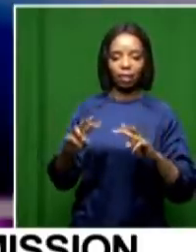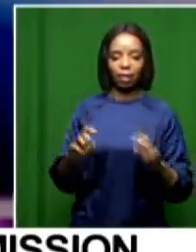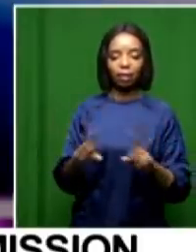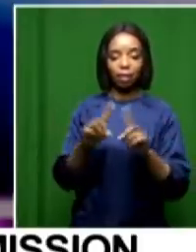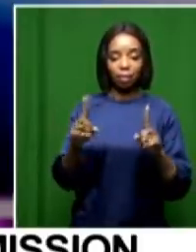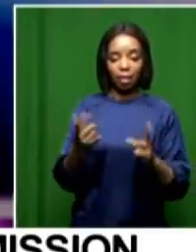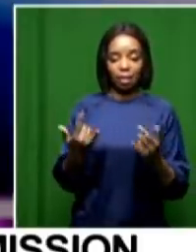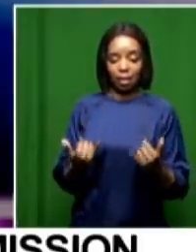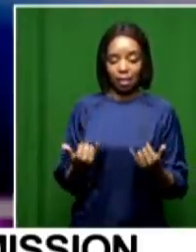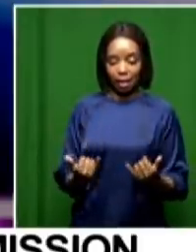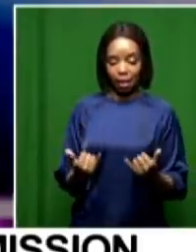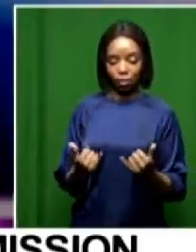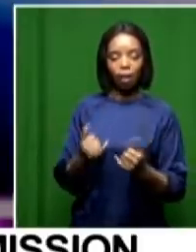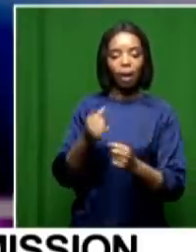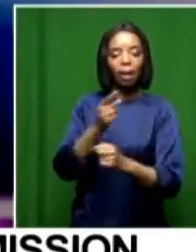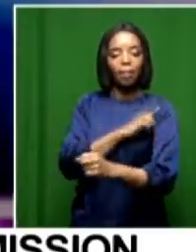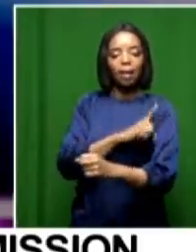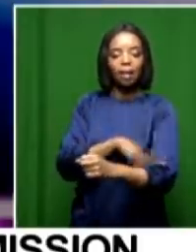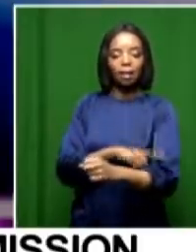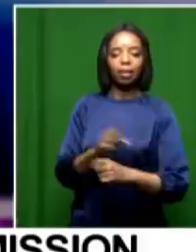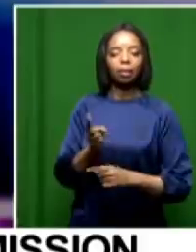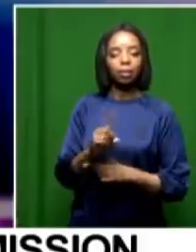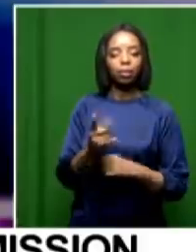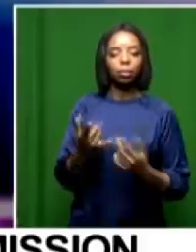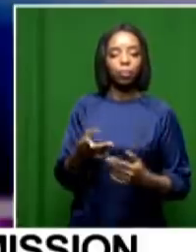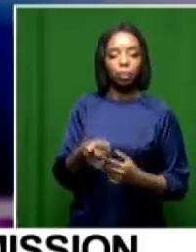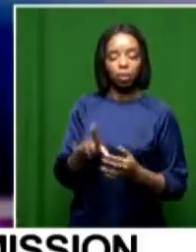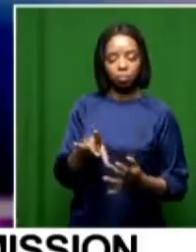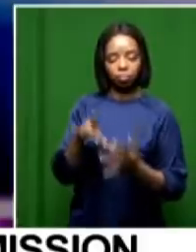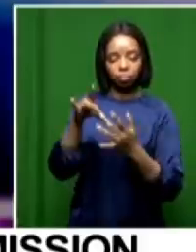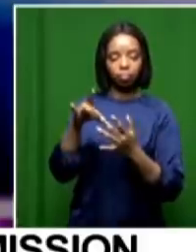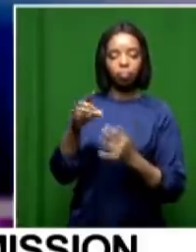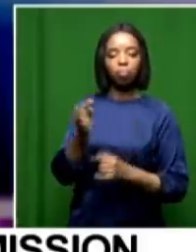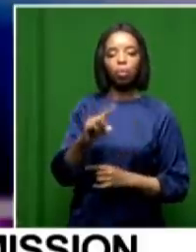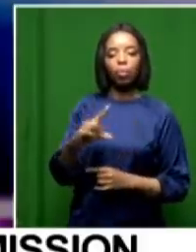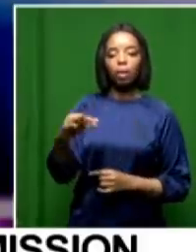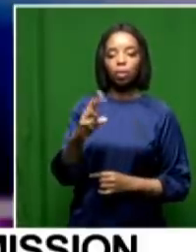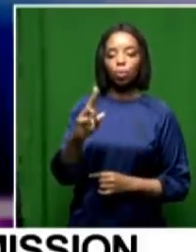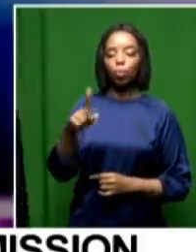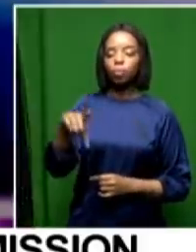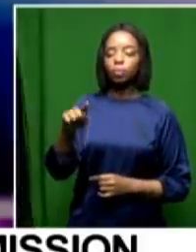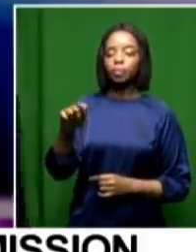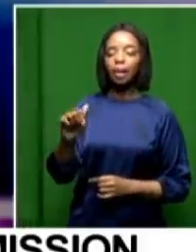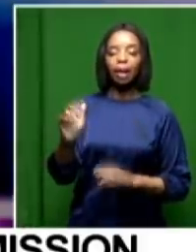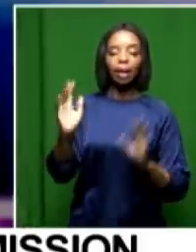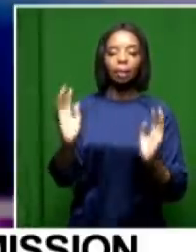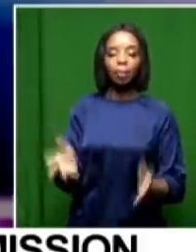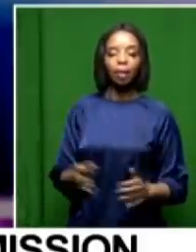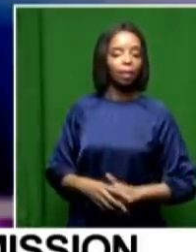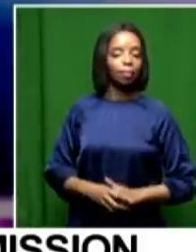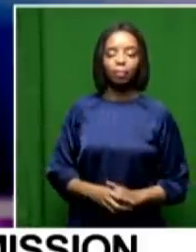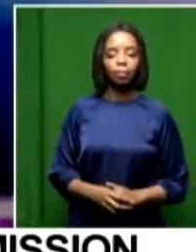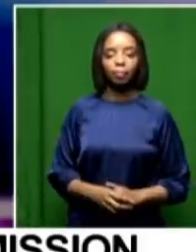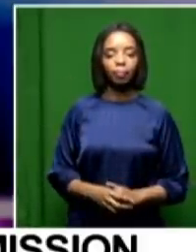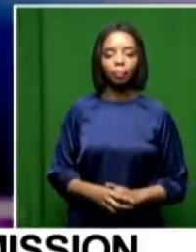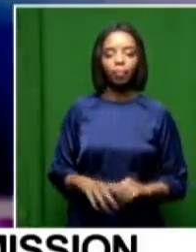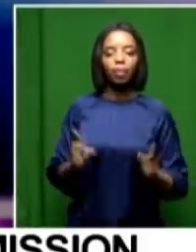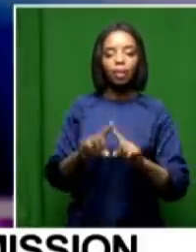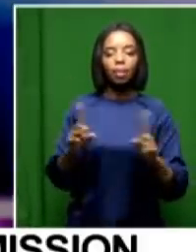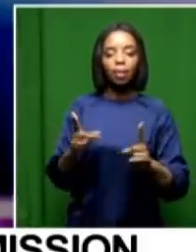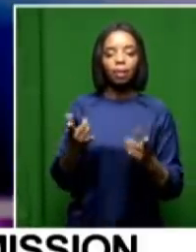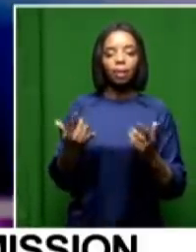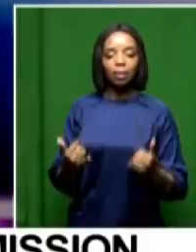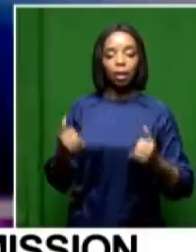Commission was to investigate state capture. And that was not solely limited to Gupta activity, but the corruption and the degeneration of our